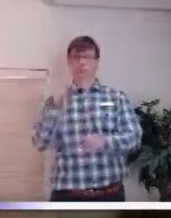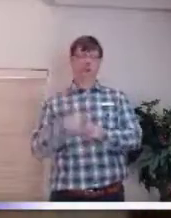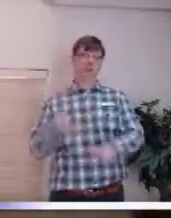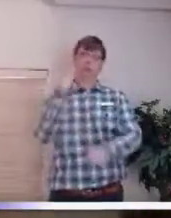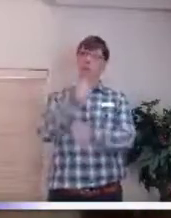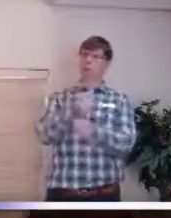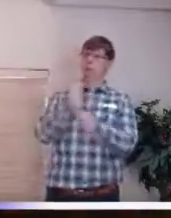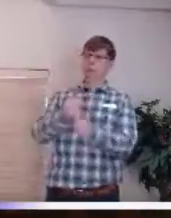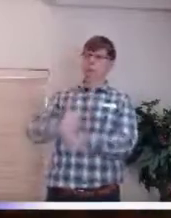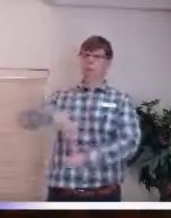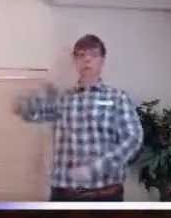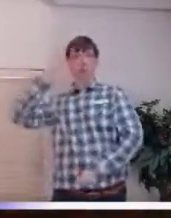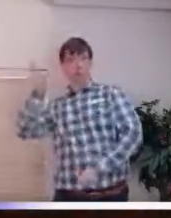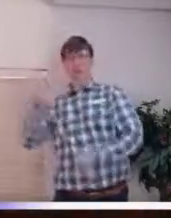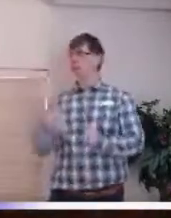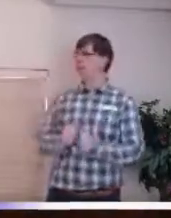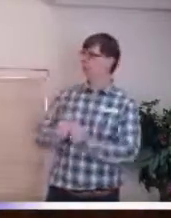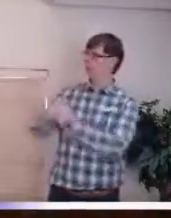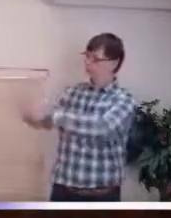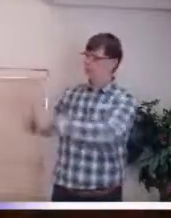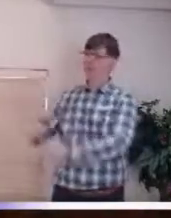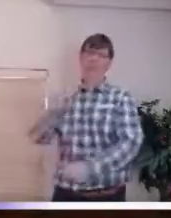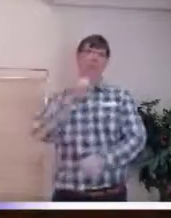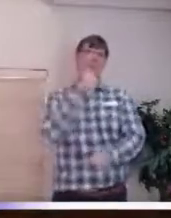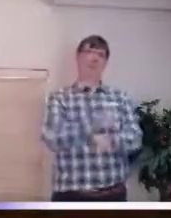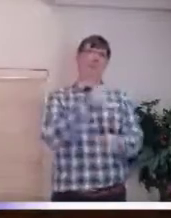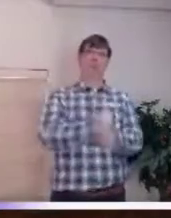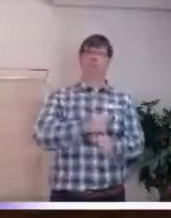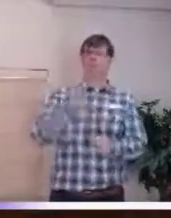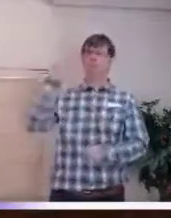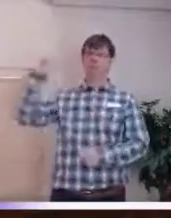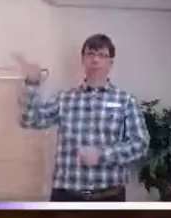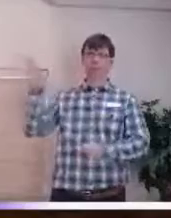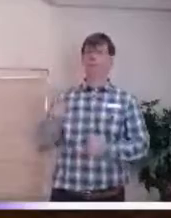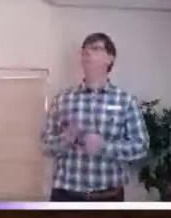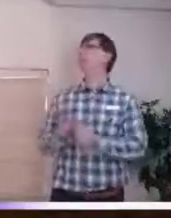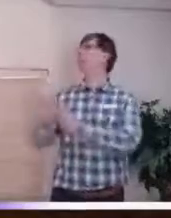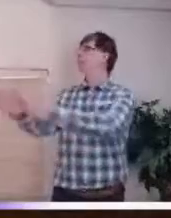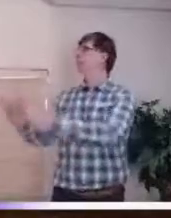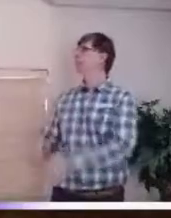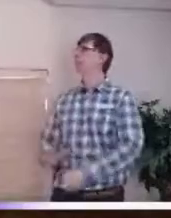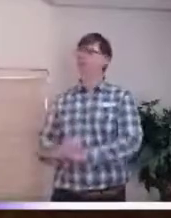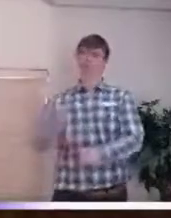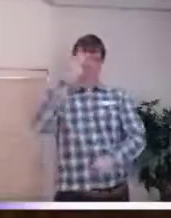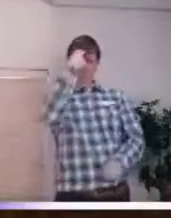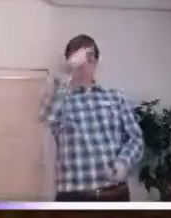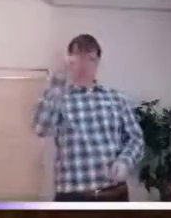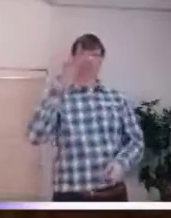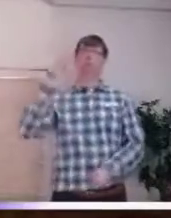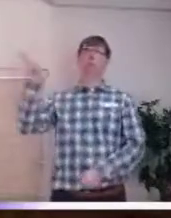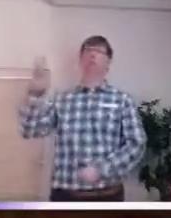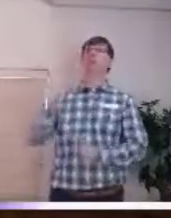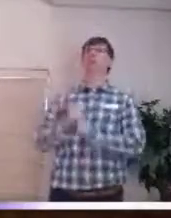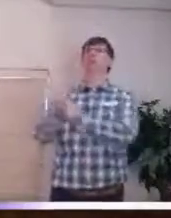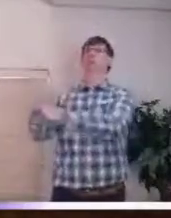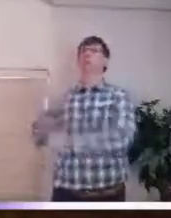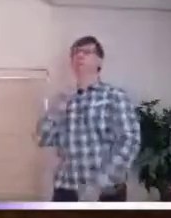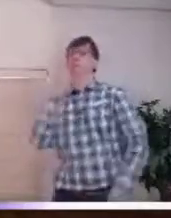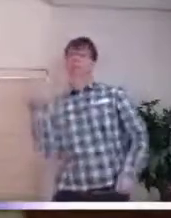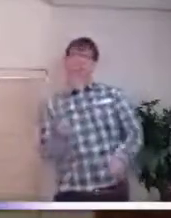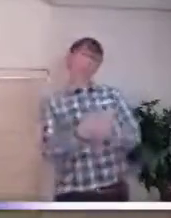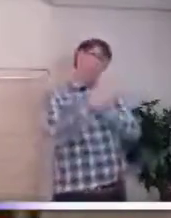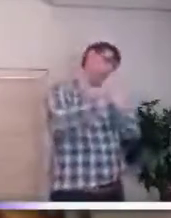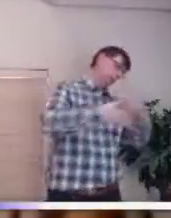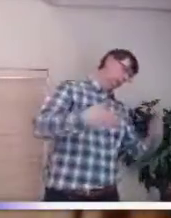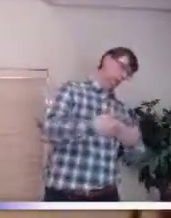works both ways. It works both ways. I've seen both ways. What was that song? I've looked at life from both